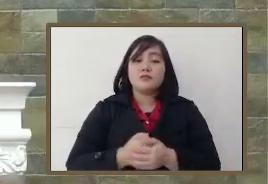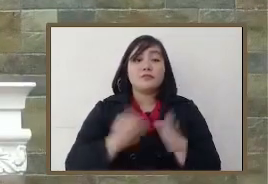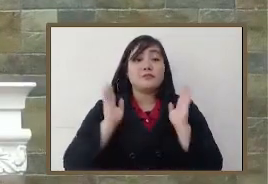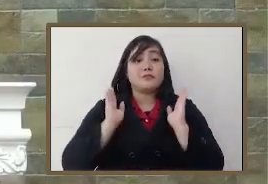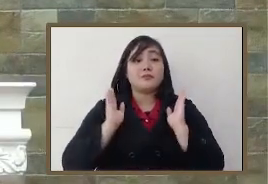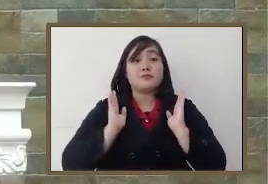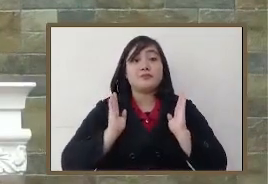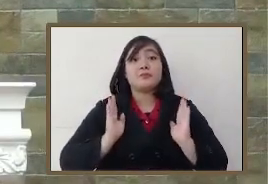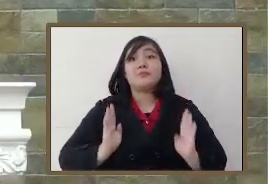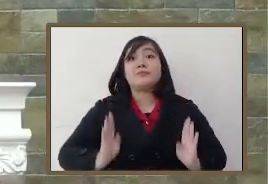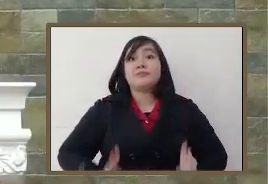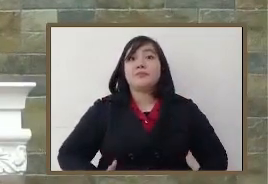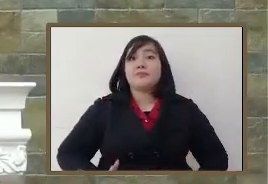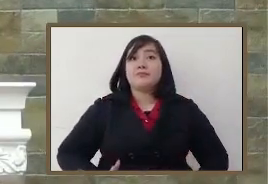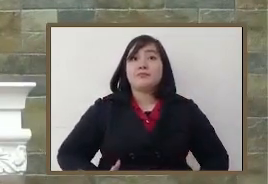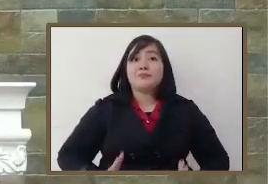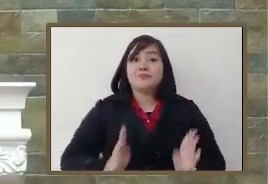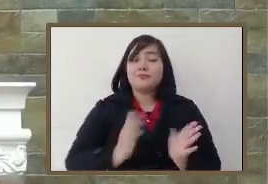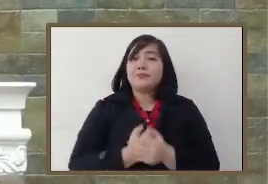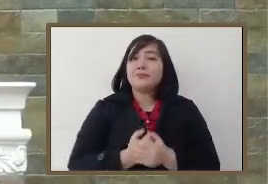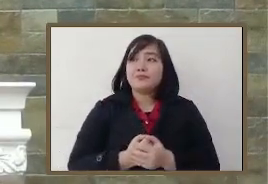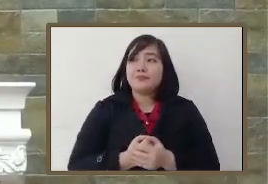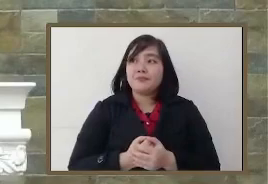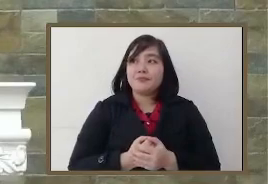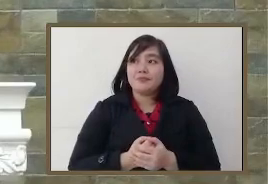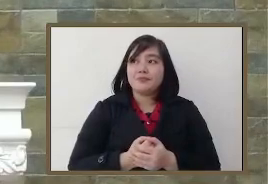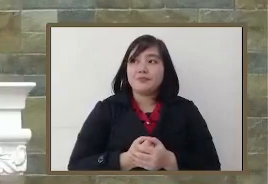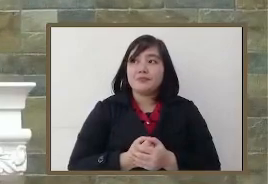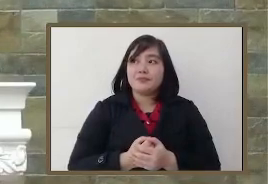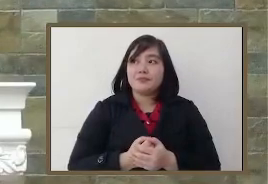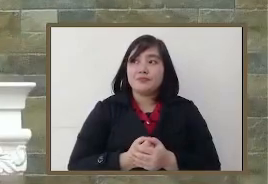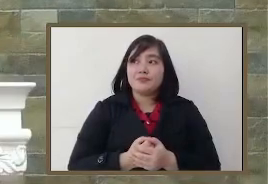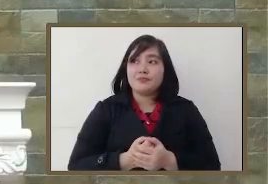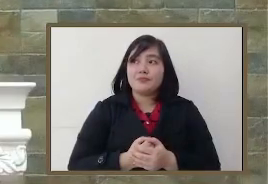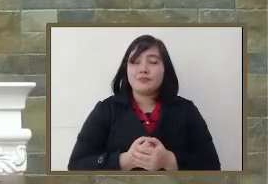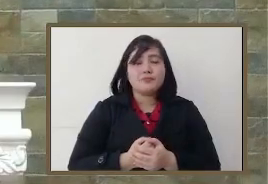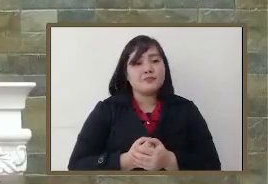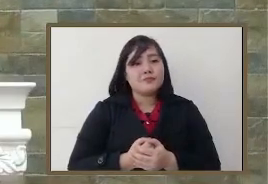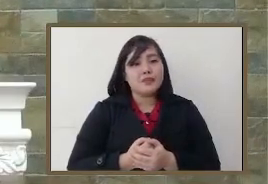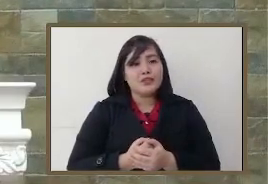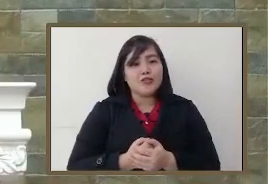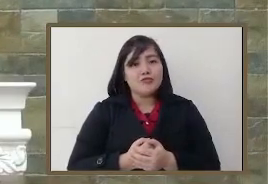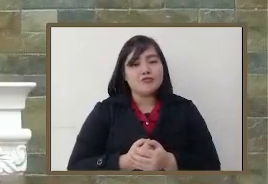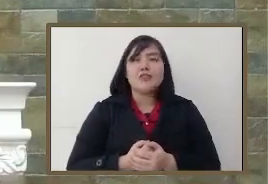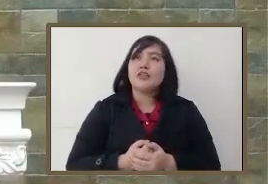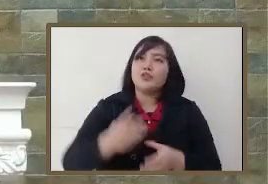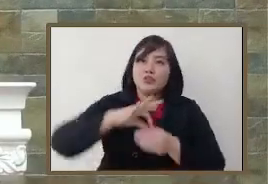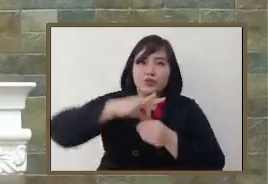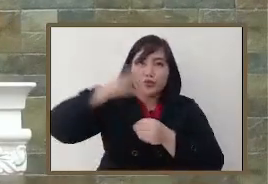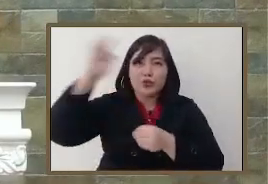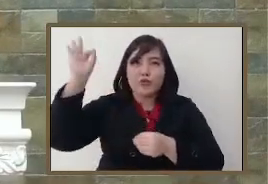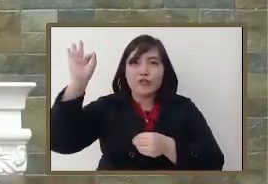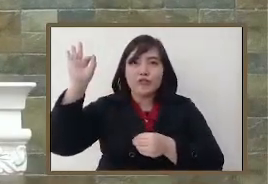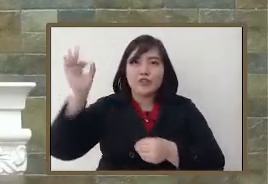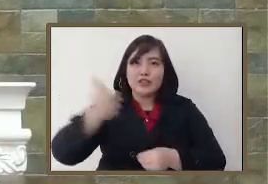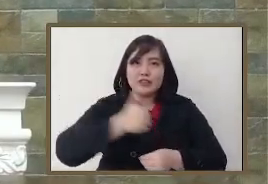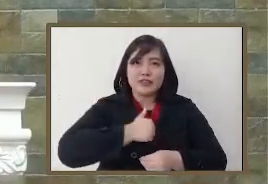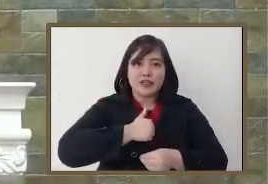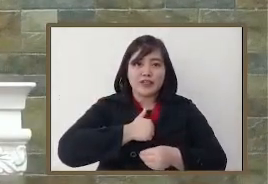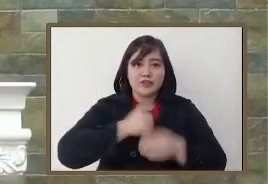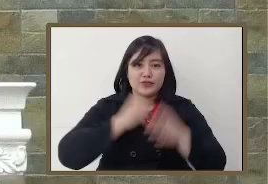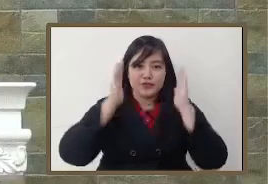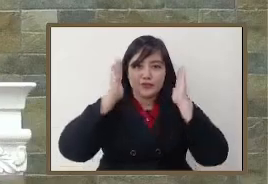conscious, material conscious, okay? Soul is self-conscious, all right? And the spirit is